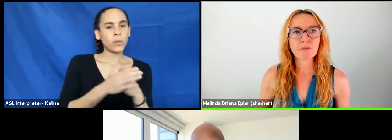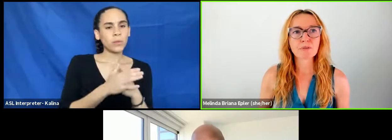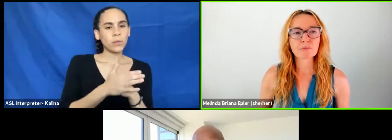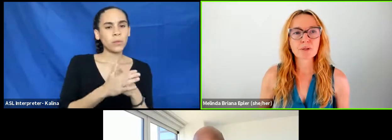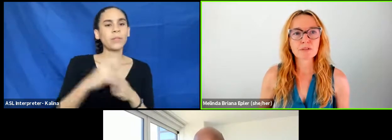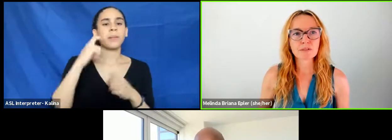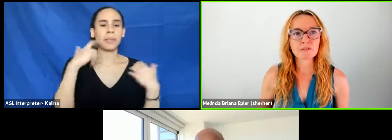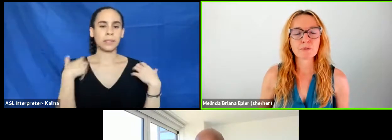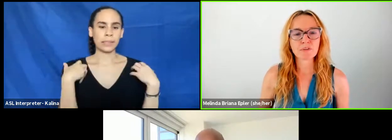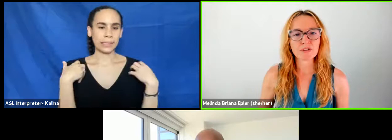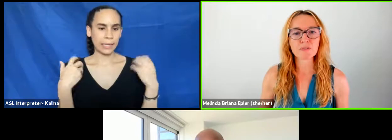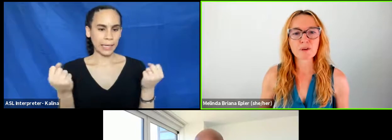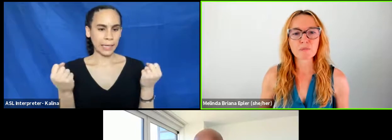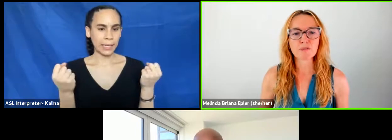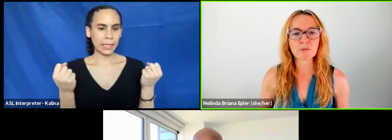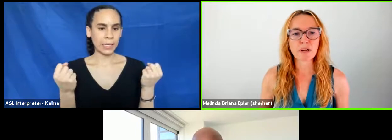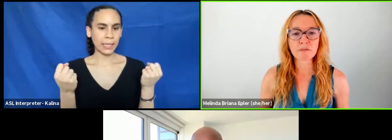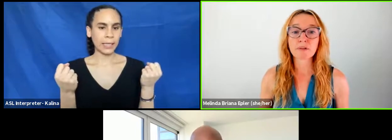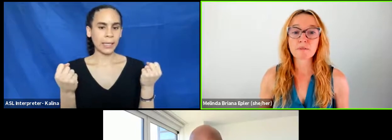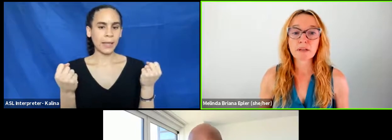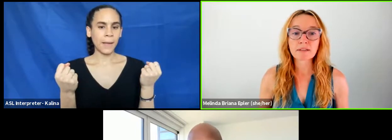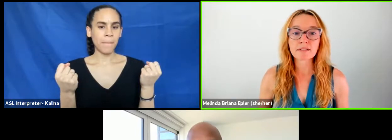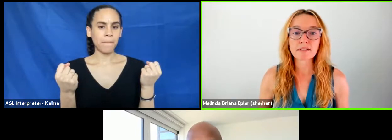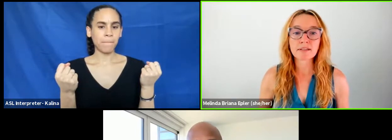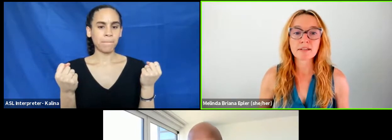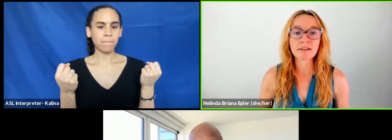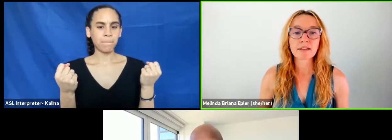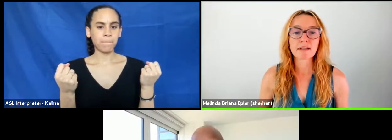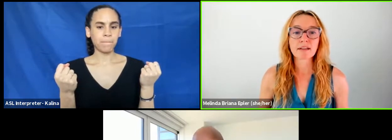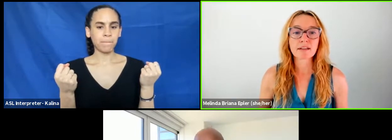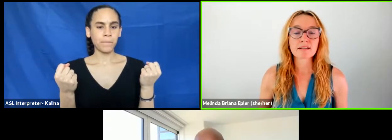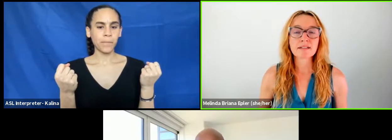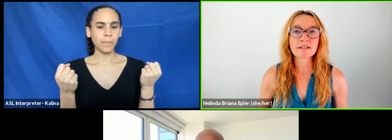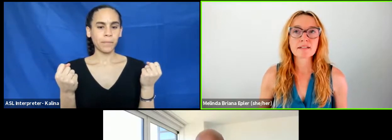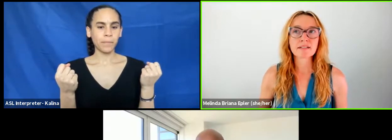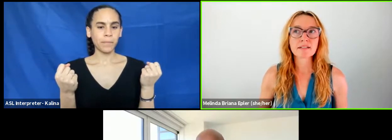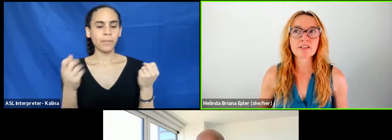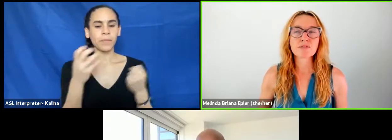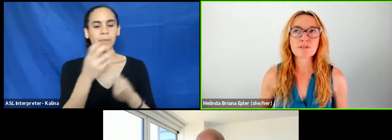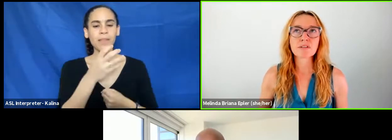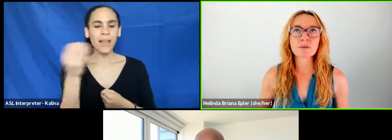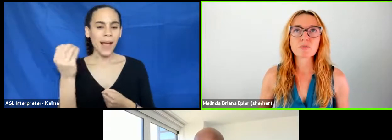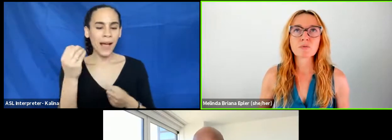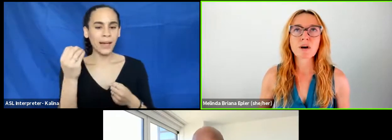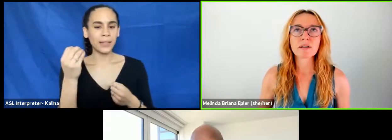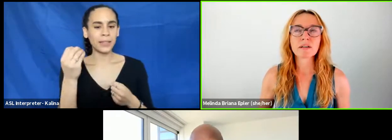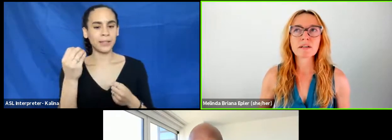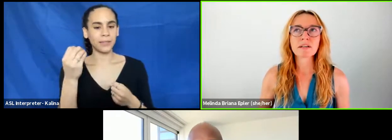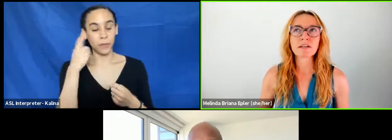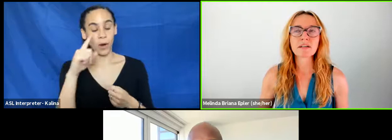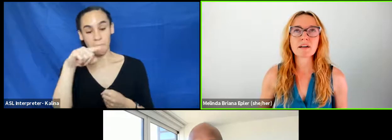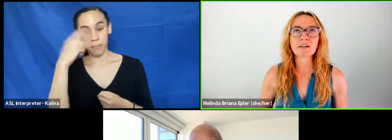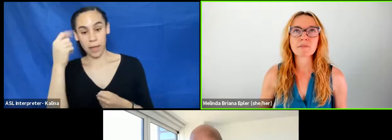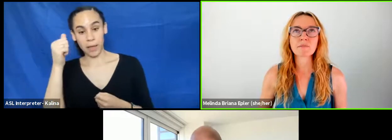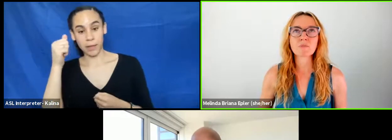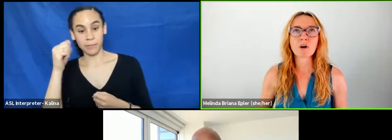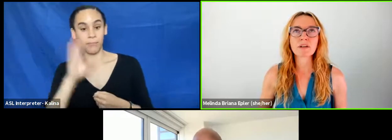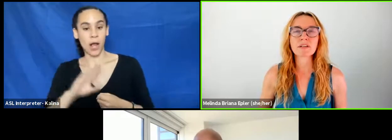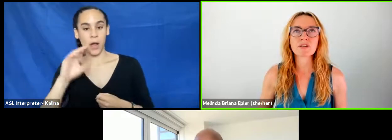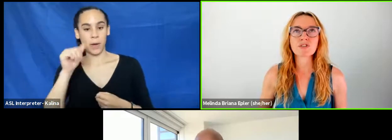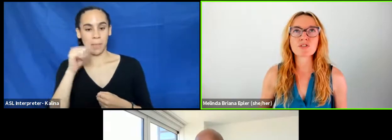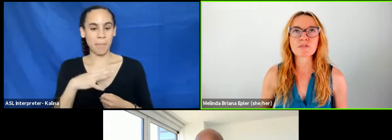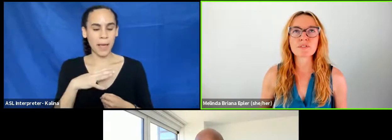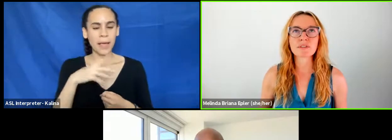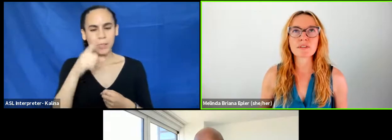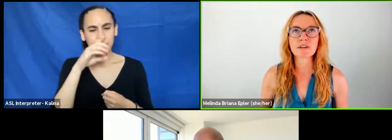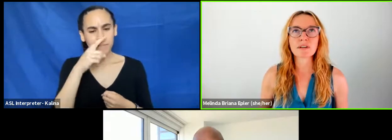mental health and professional development for Black and brown men. And can you talk about why